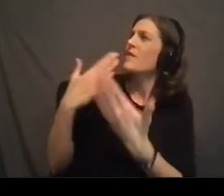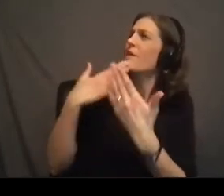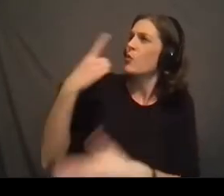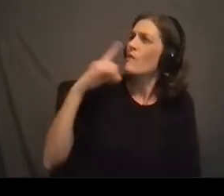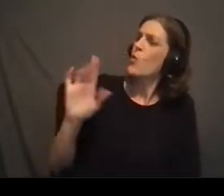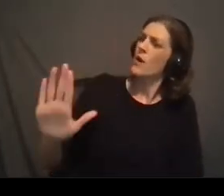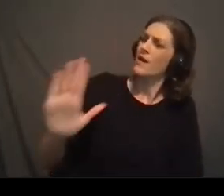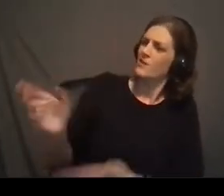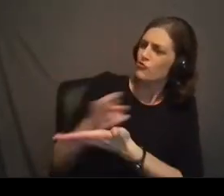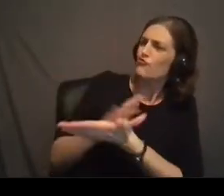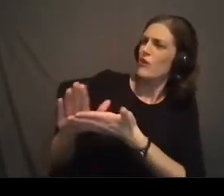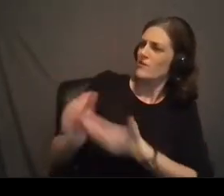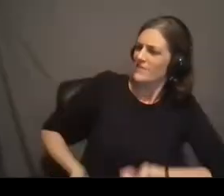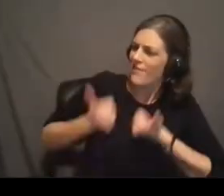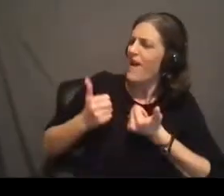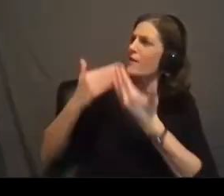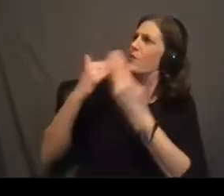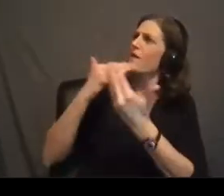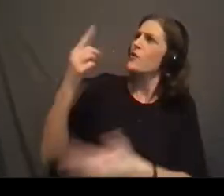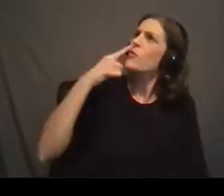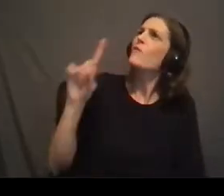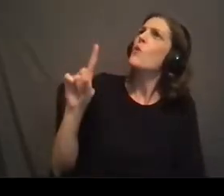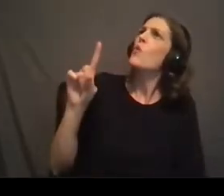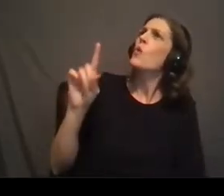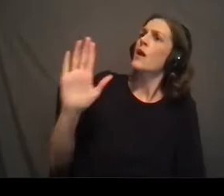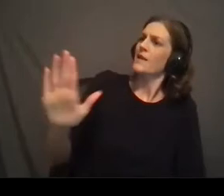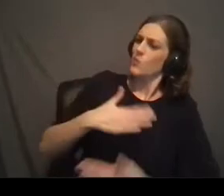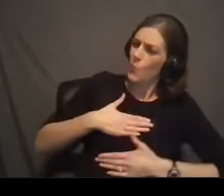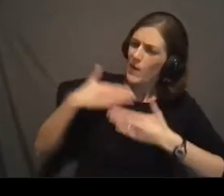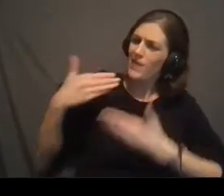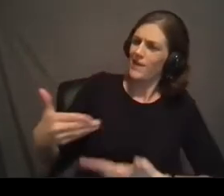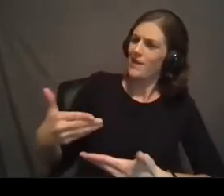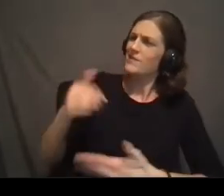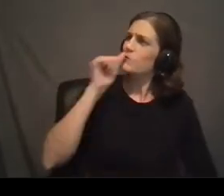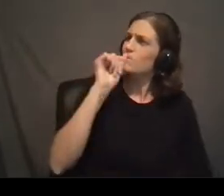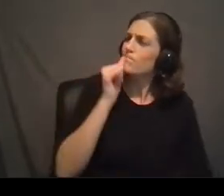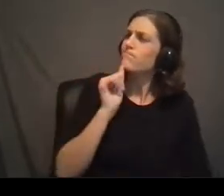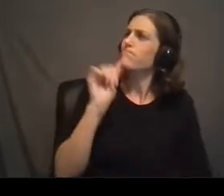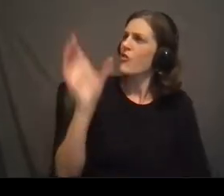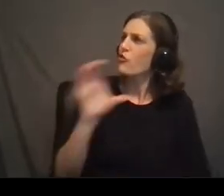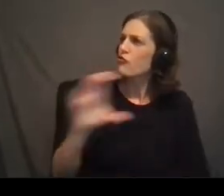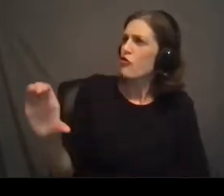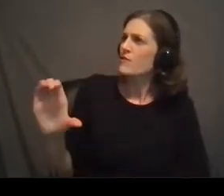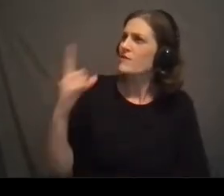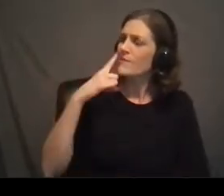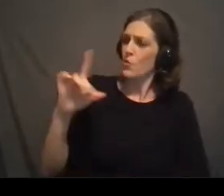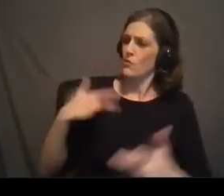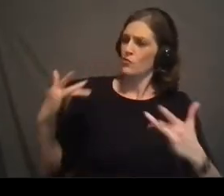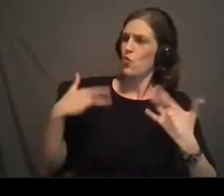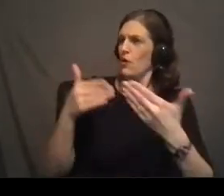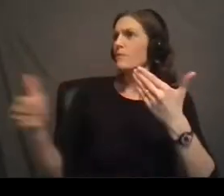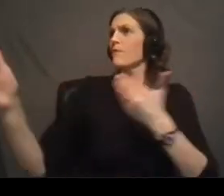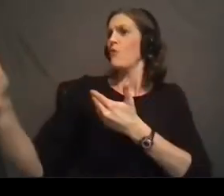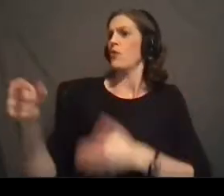his righteous life. We thank you for his willingness to endure the cross for the joy set before him.